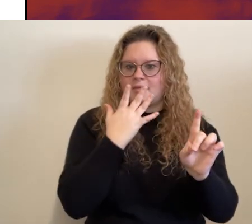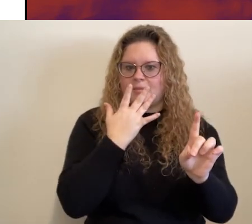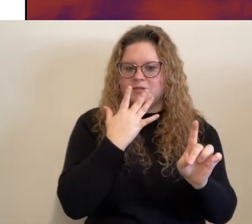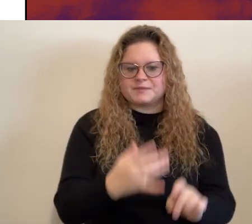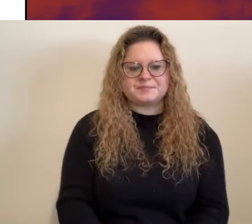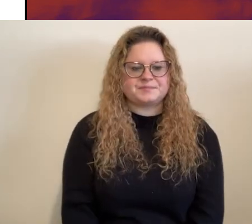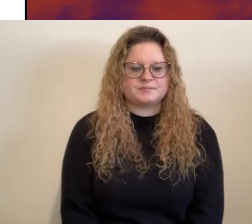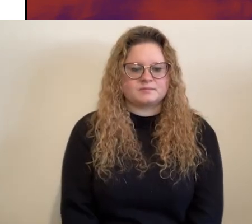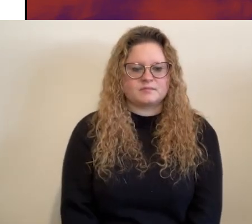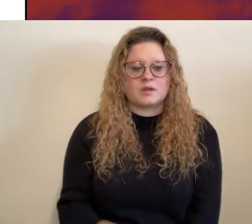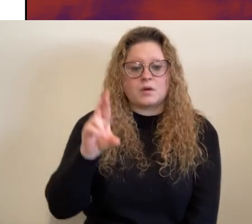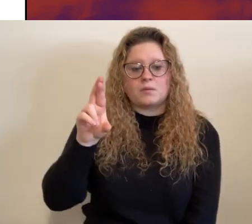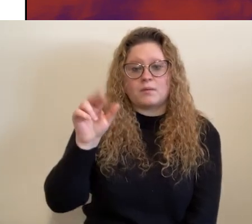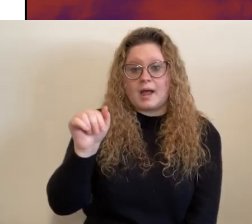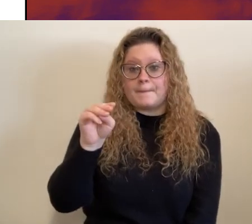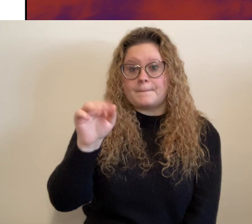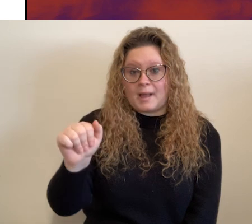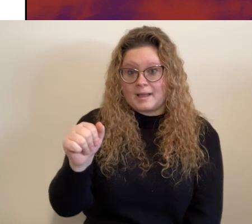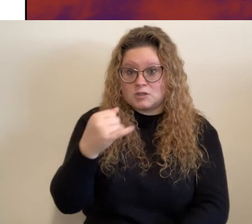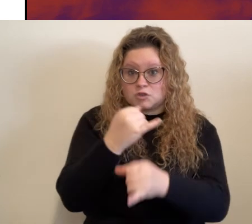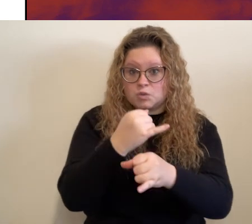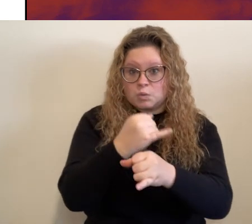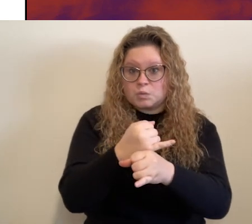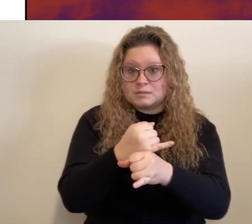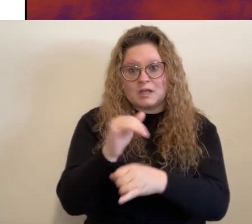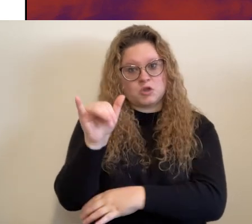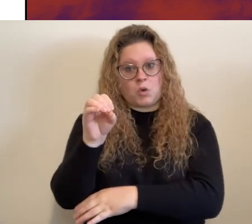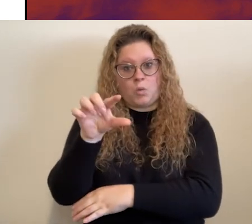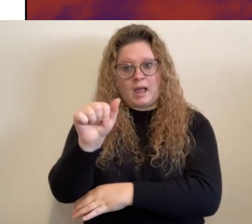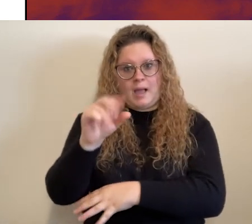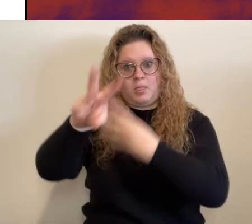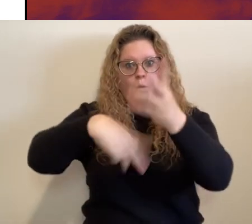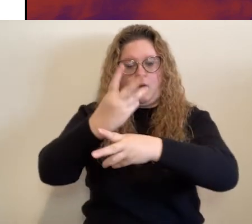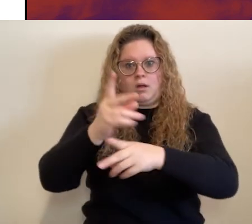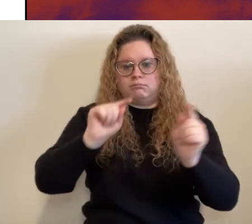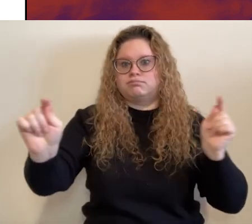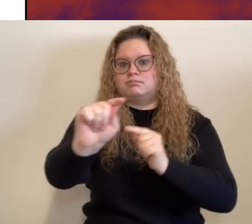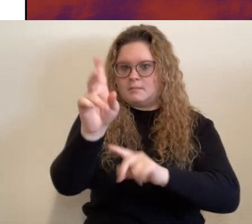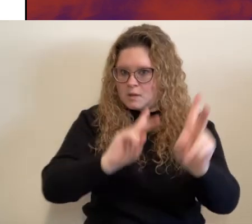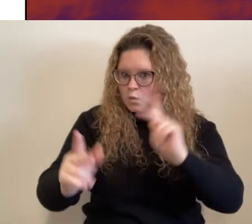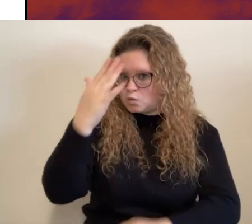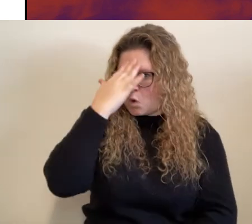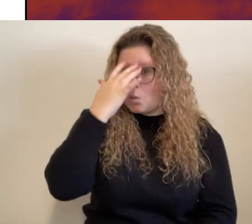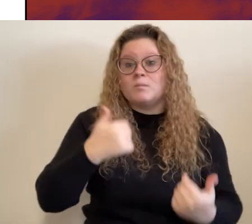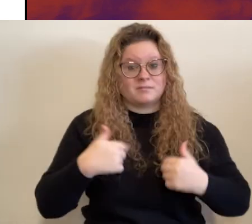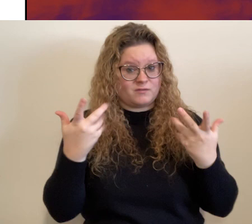one of the biggest Kundalini Yoga institutes in the world. I did get my training from there. And so when she